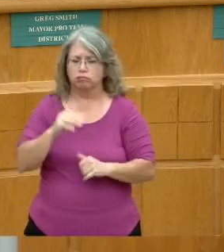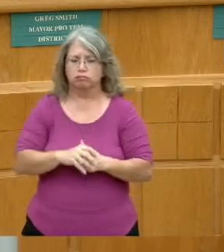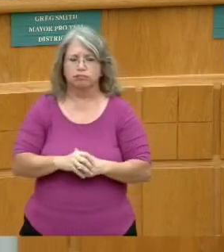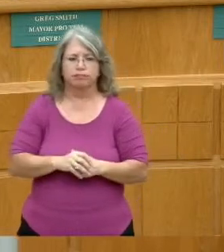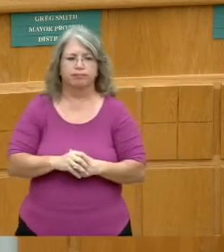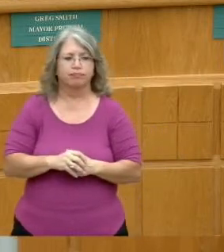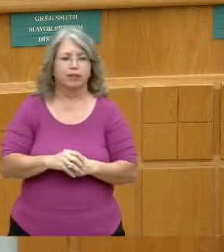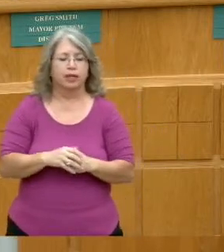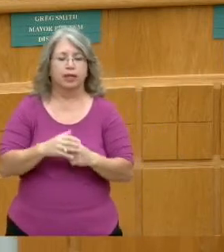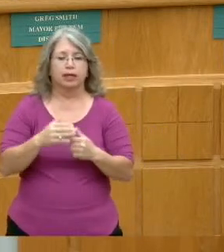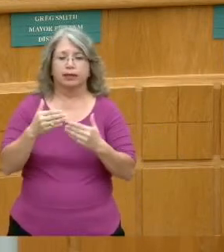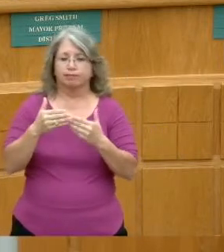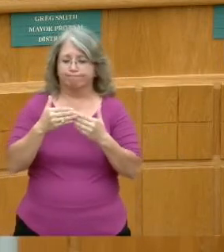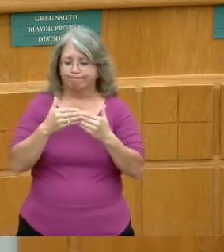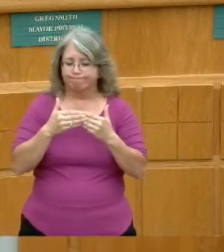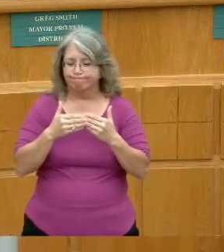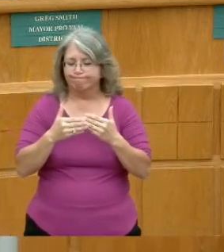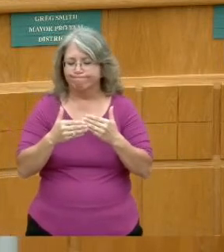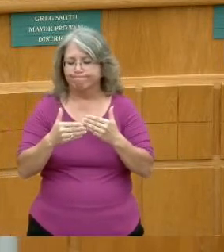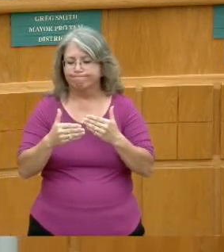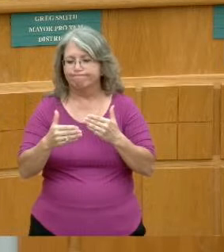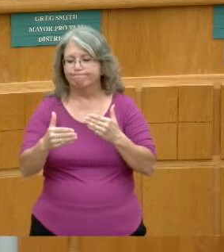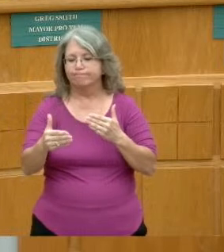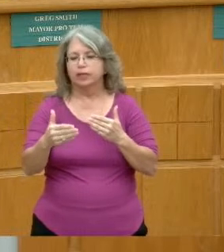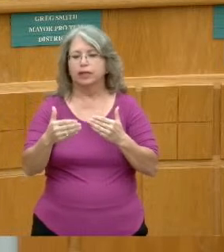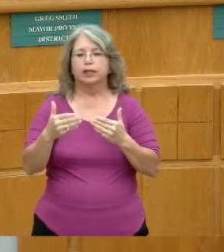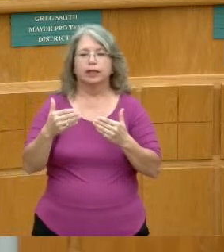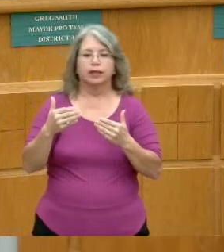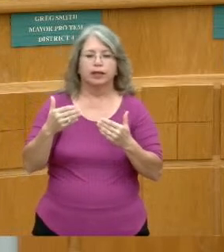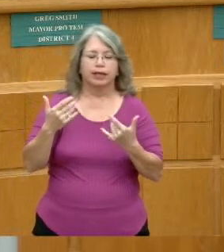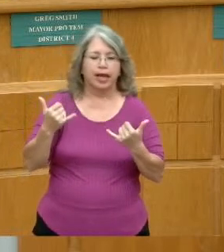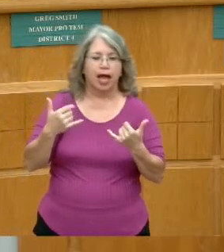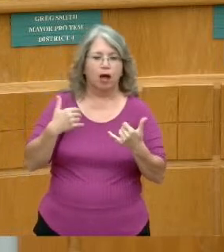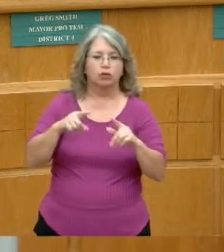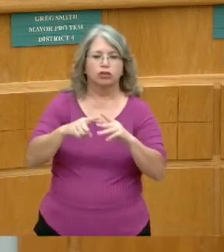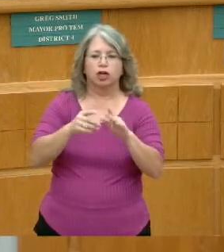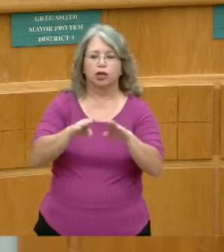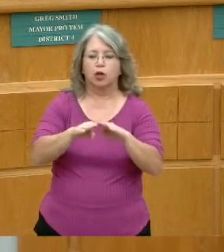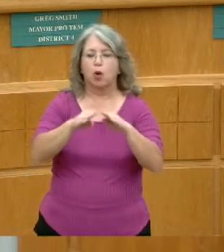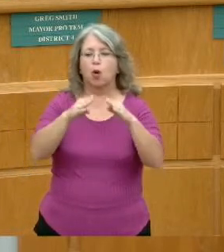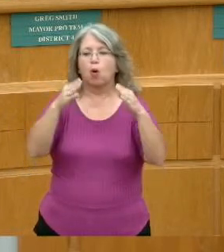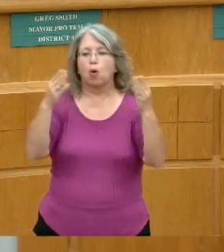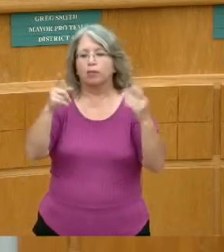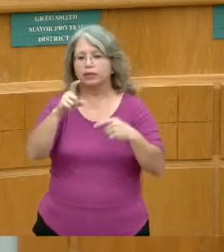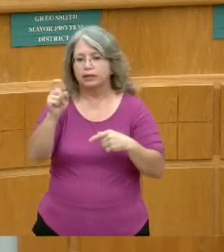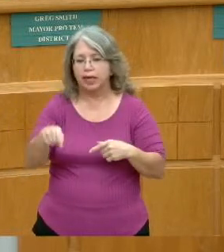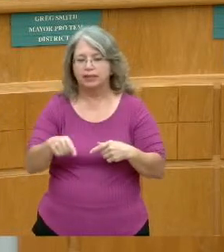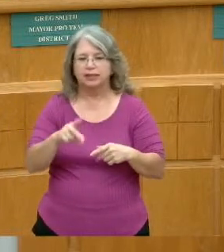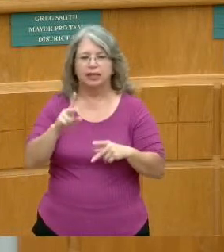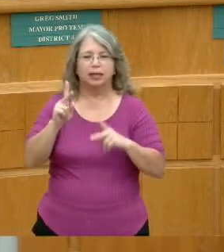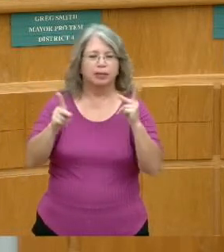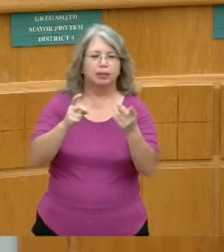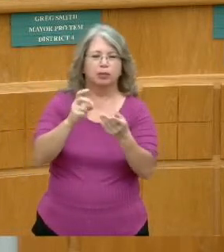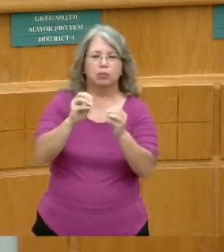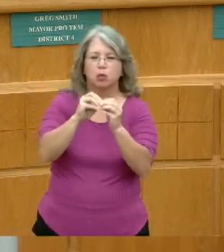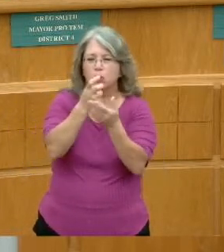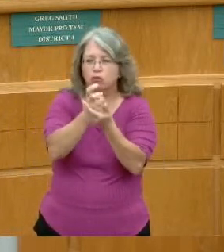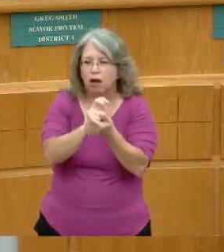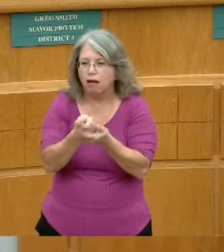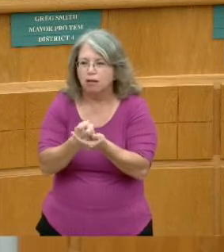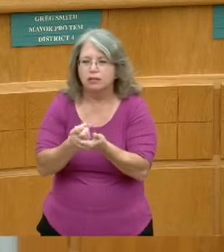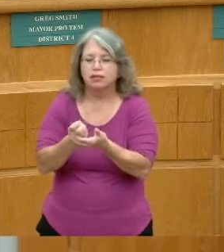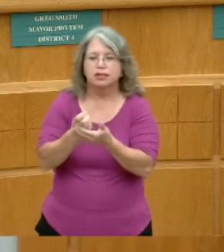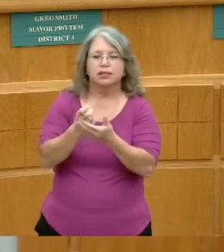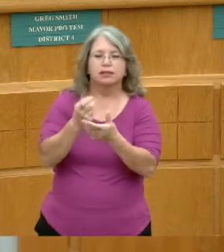since then, we've had open Texas. People have had cabin fever. People are leaving the house more and more. The way